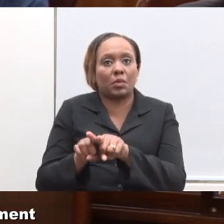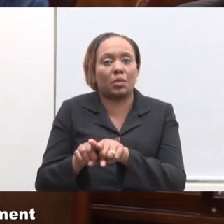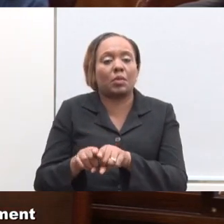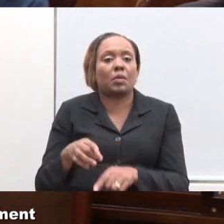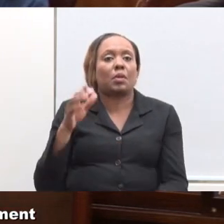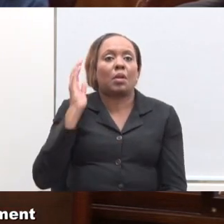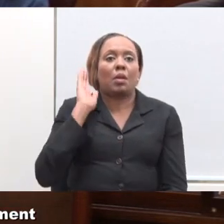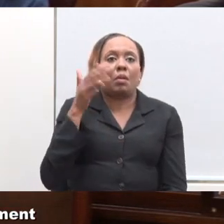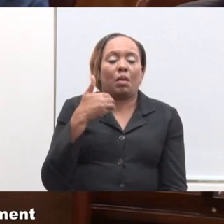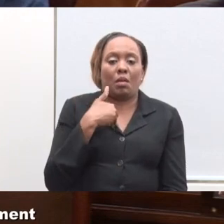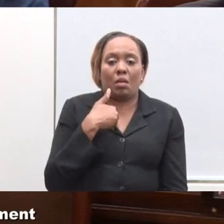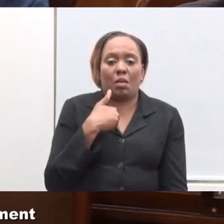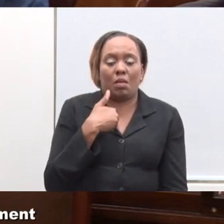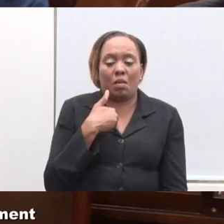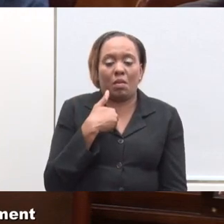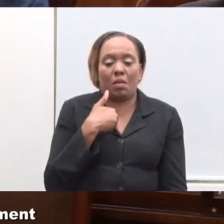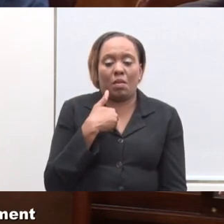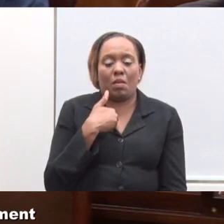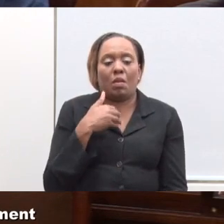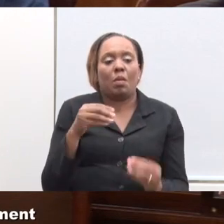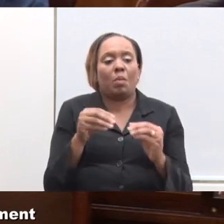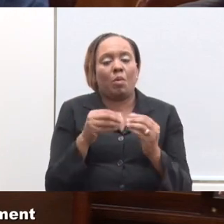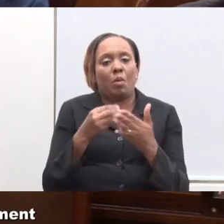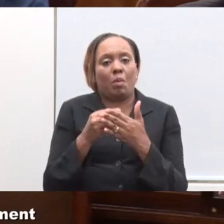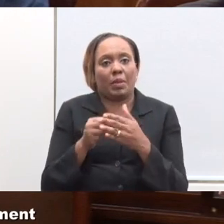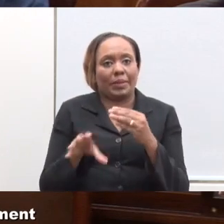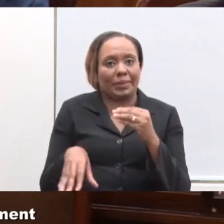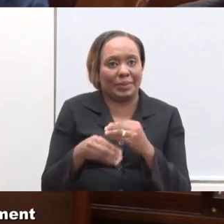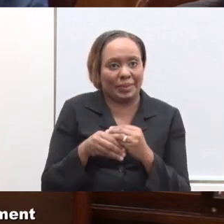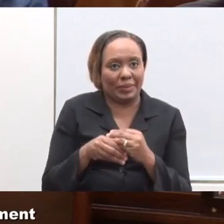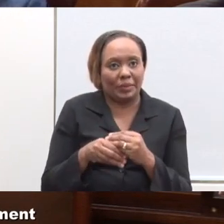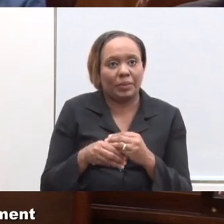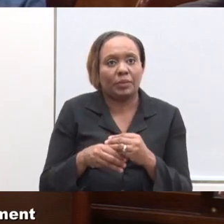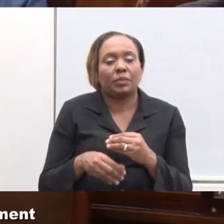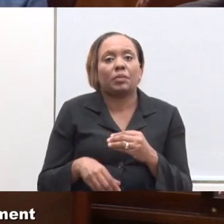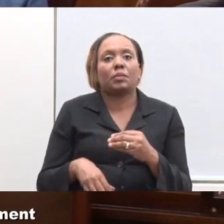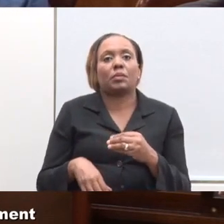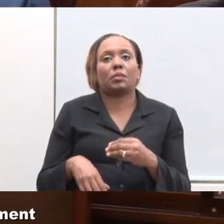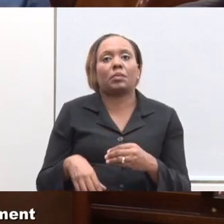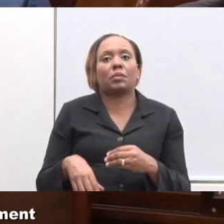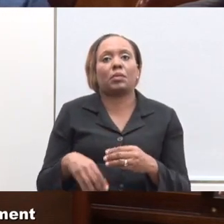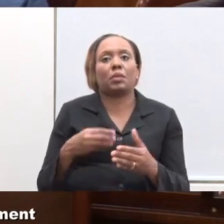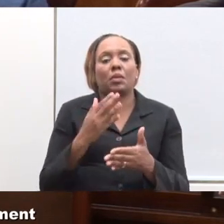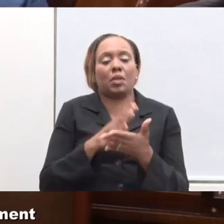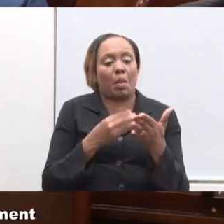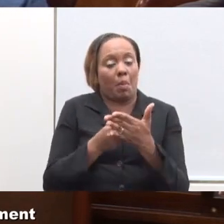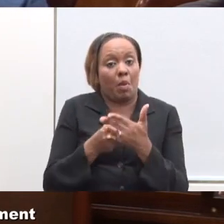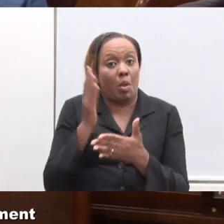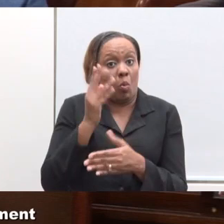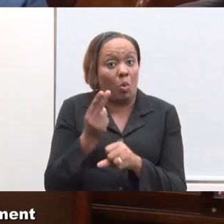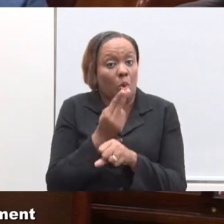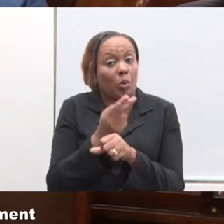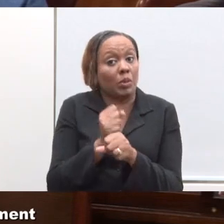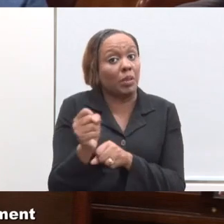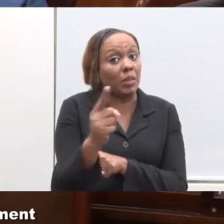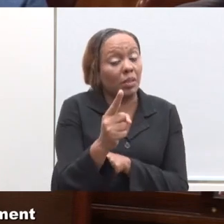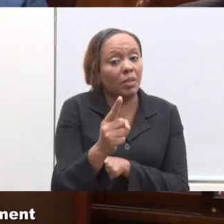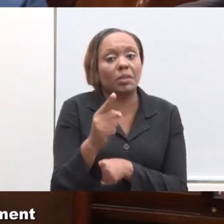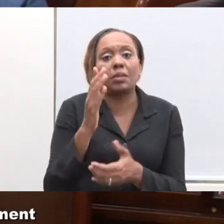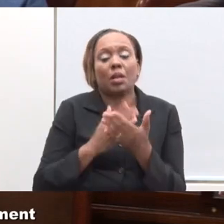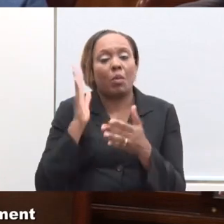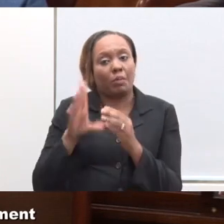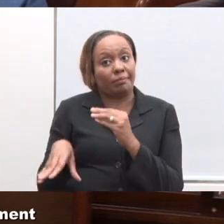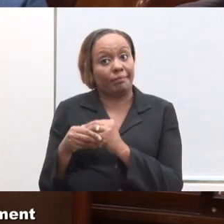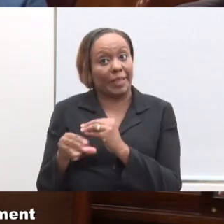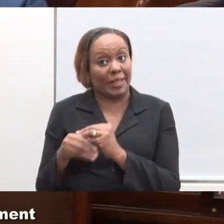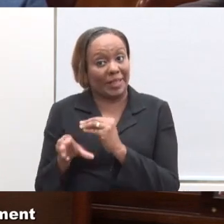come. Some of it will be taken money that they will use next year, and some of it will be additional funds.